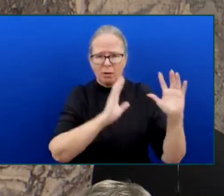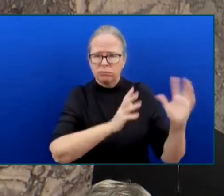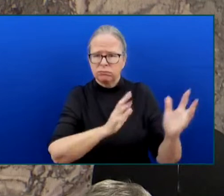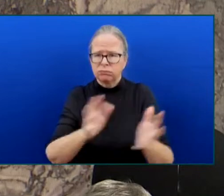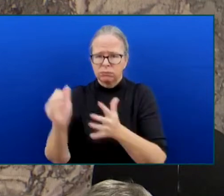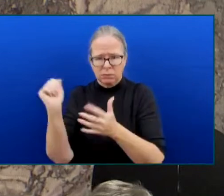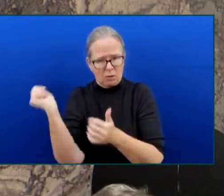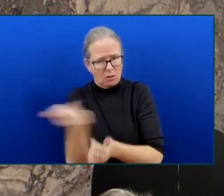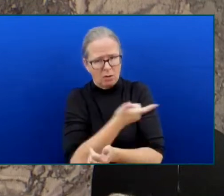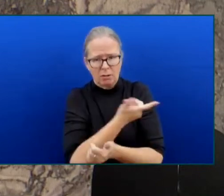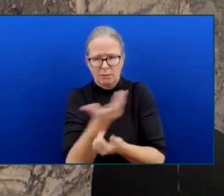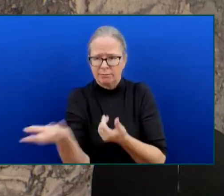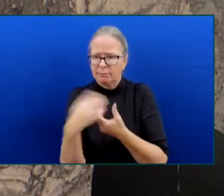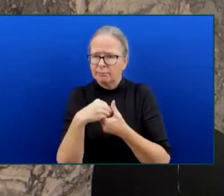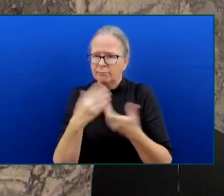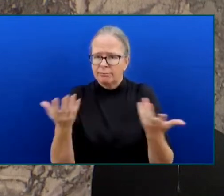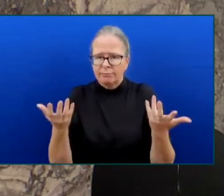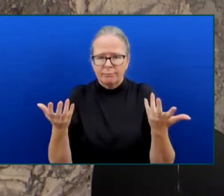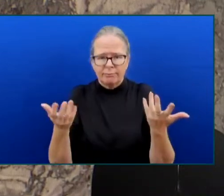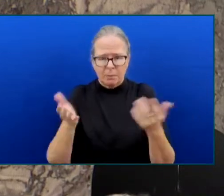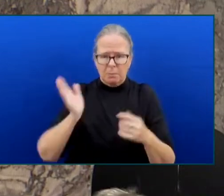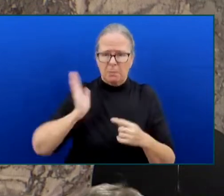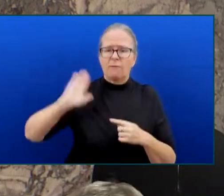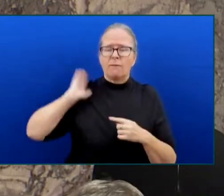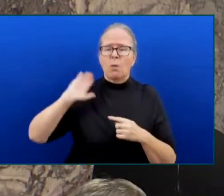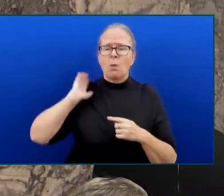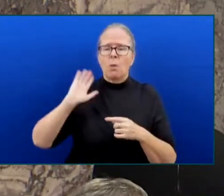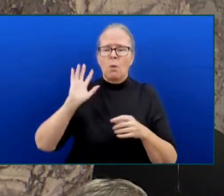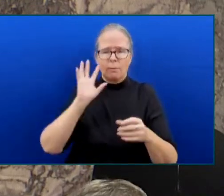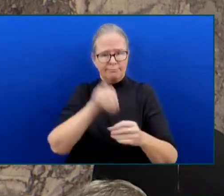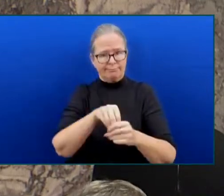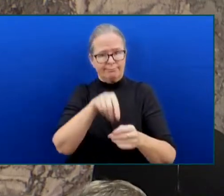7 times in favor of the carbon tax.